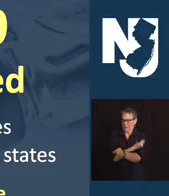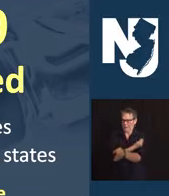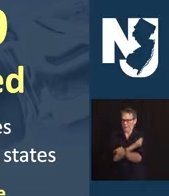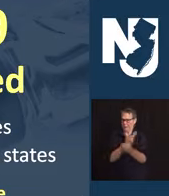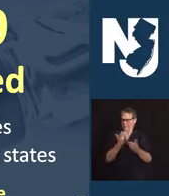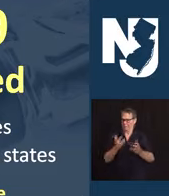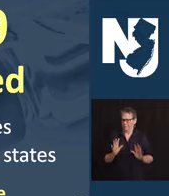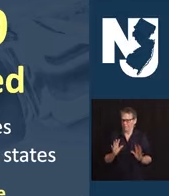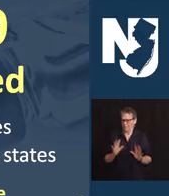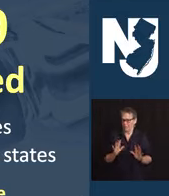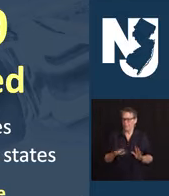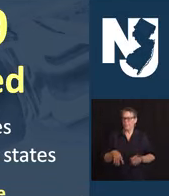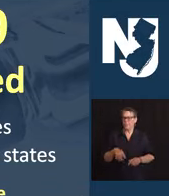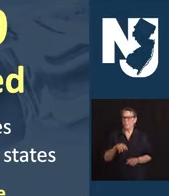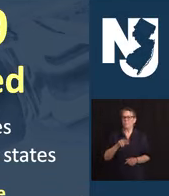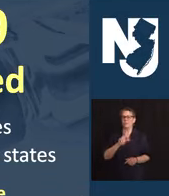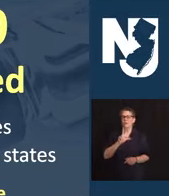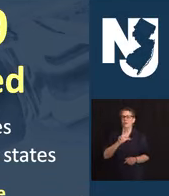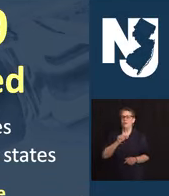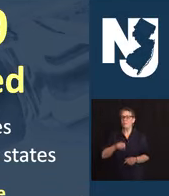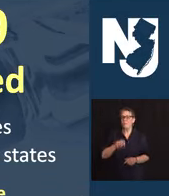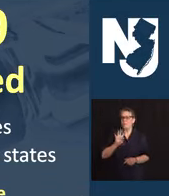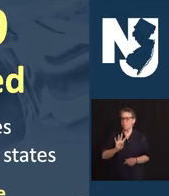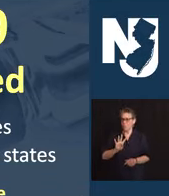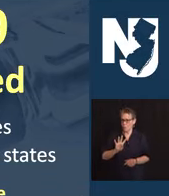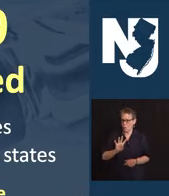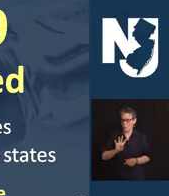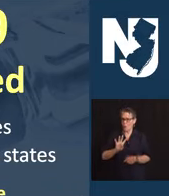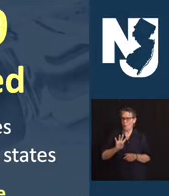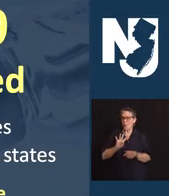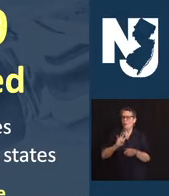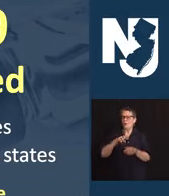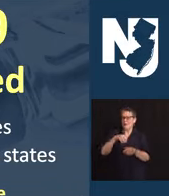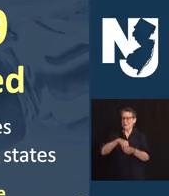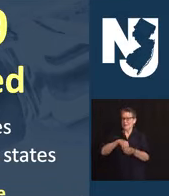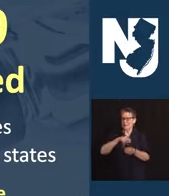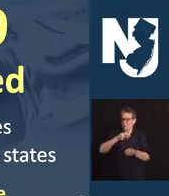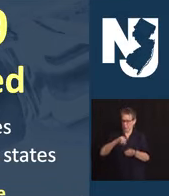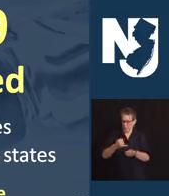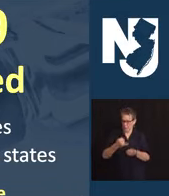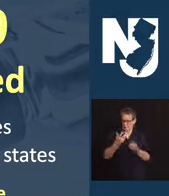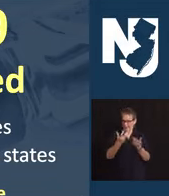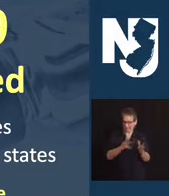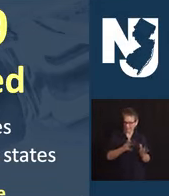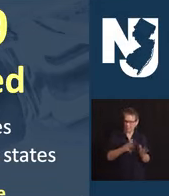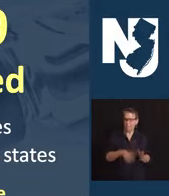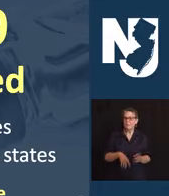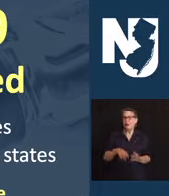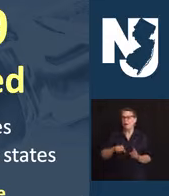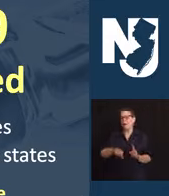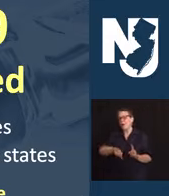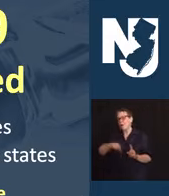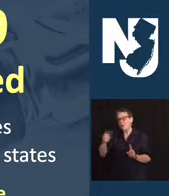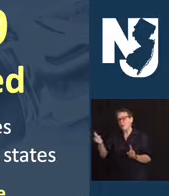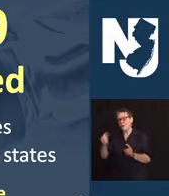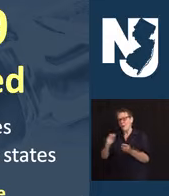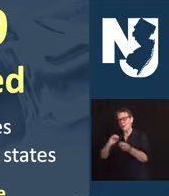3.47 million vaccinated at one of our in-state sites, as well as the